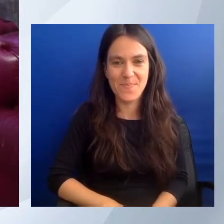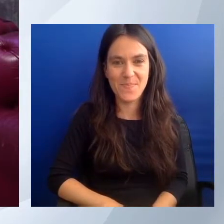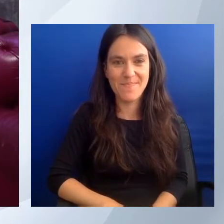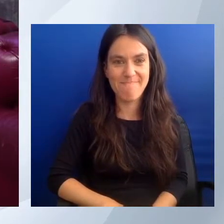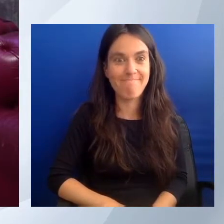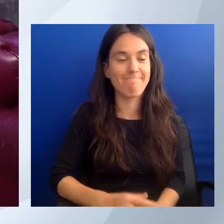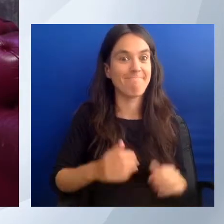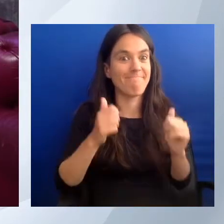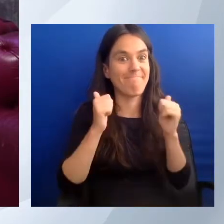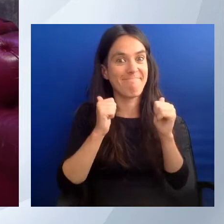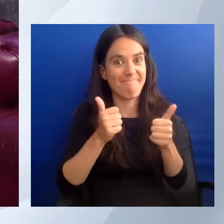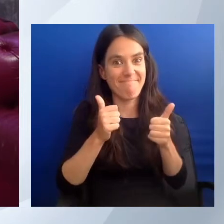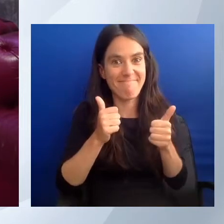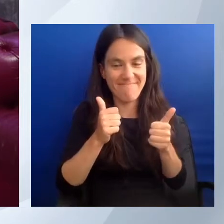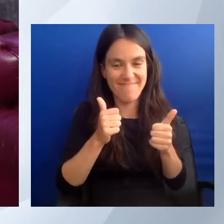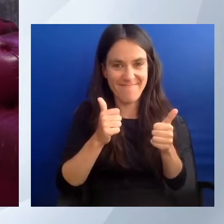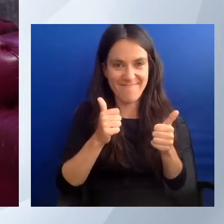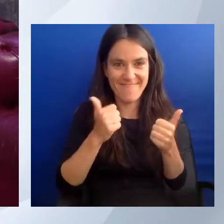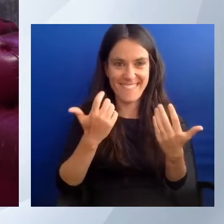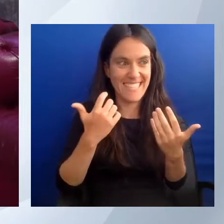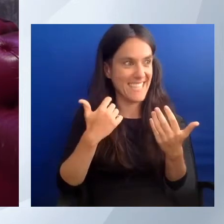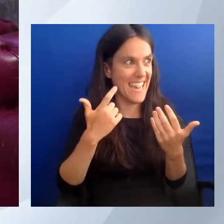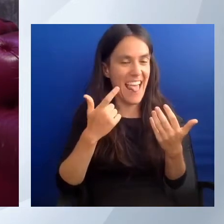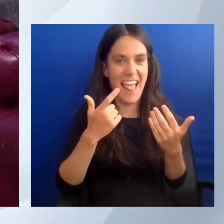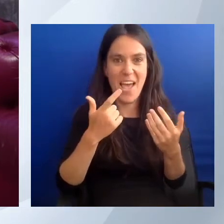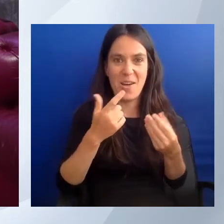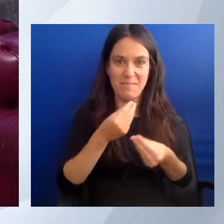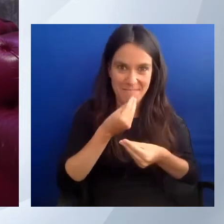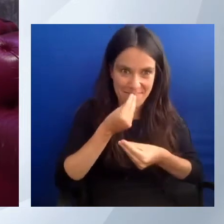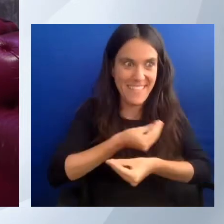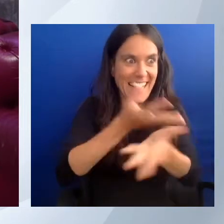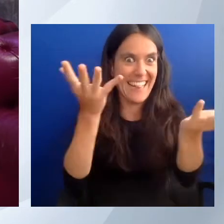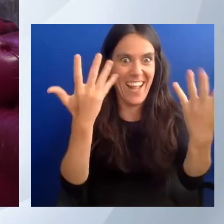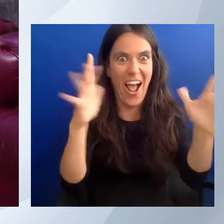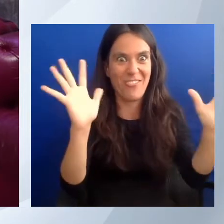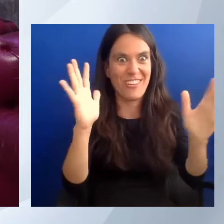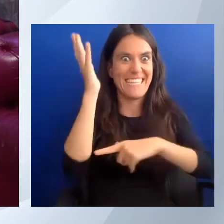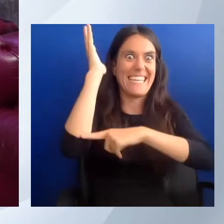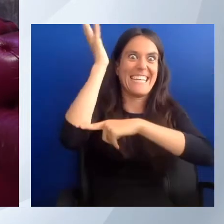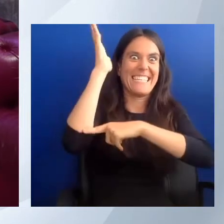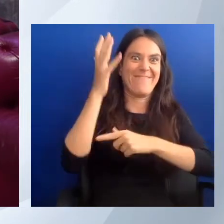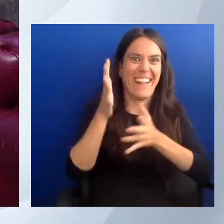you're giving in a few seconds? Yeah, so